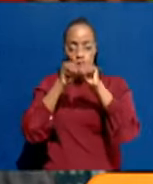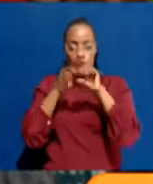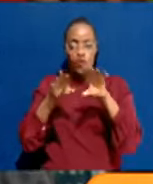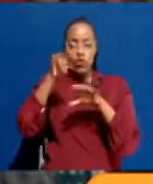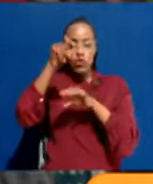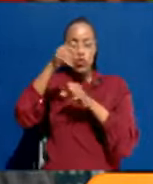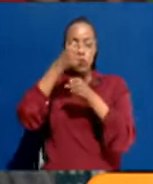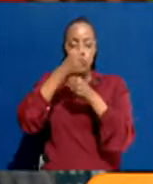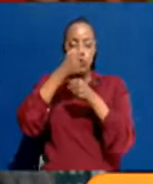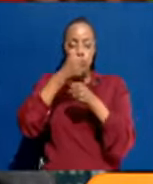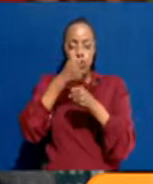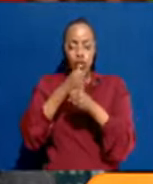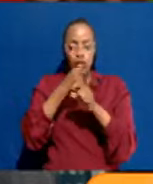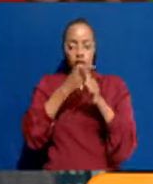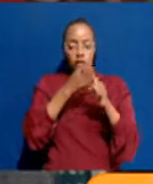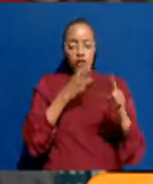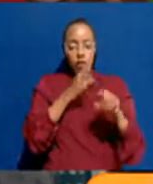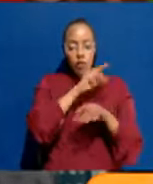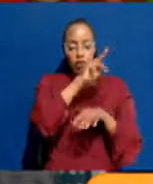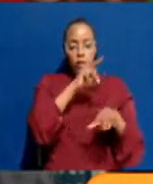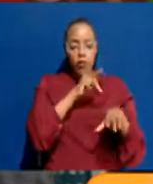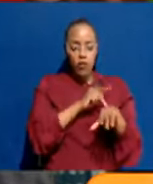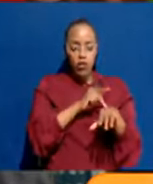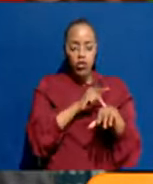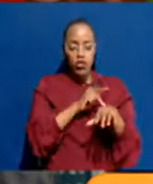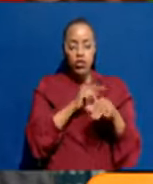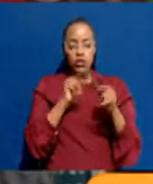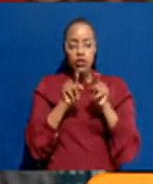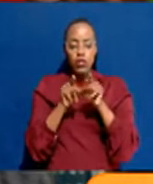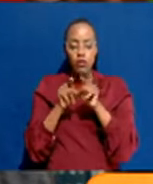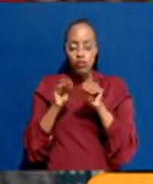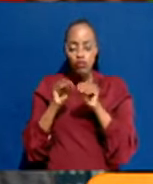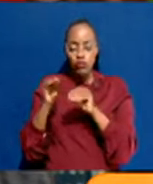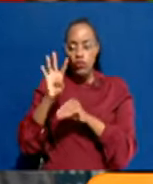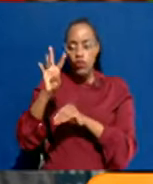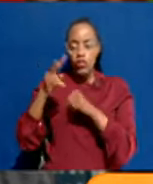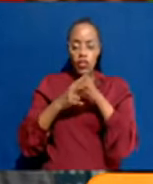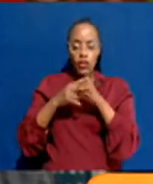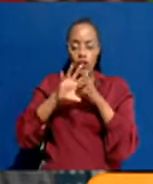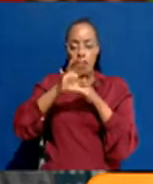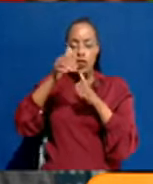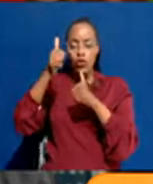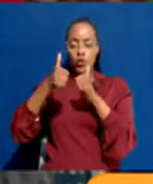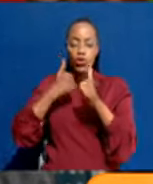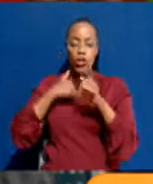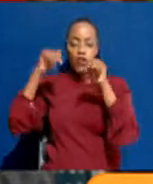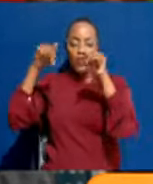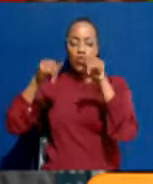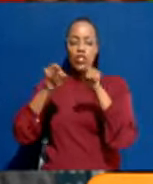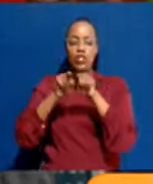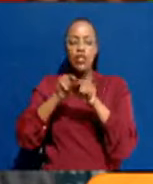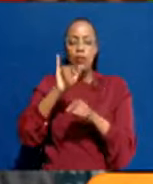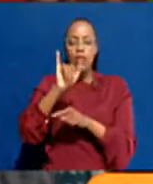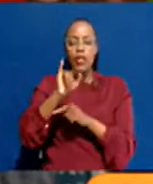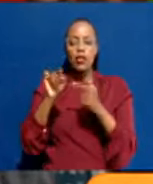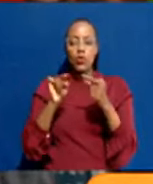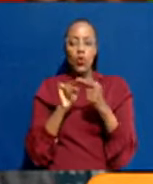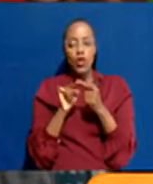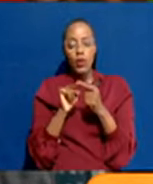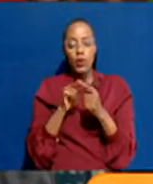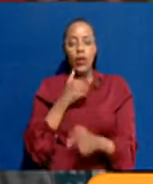go from the provincial to the 47 we have today. And that was